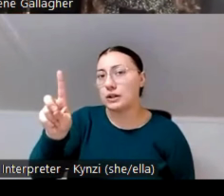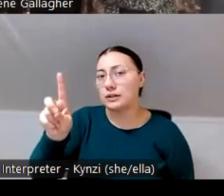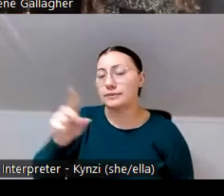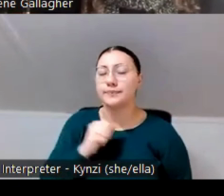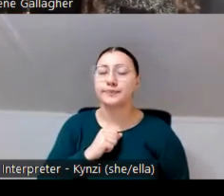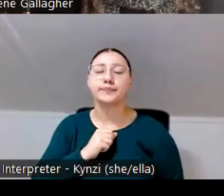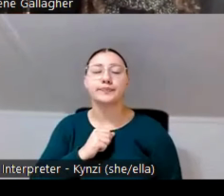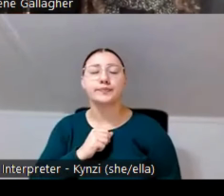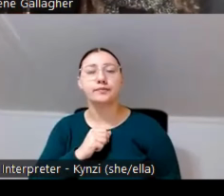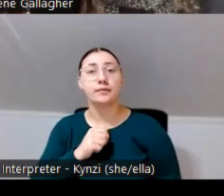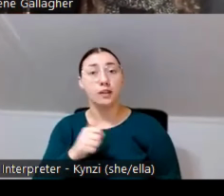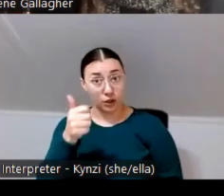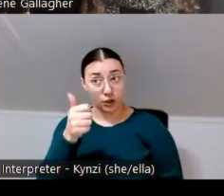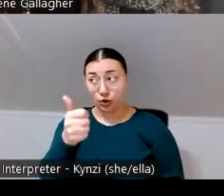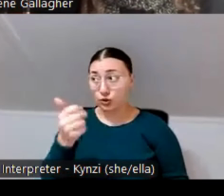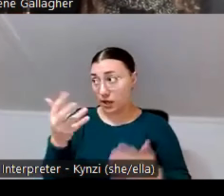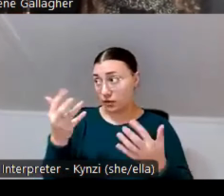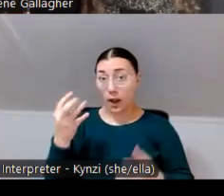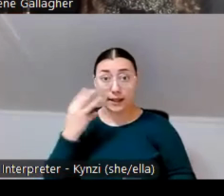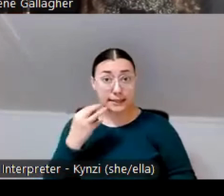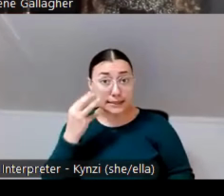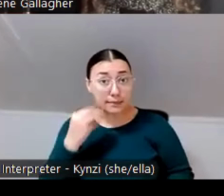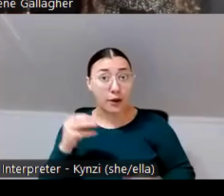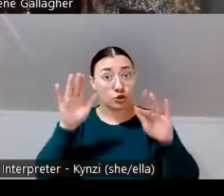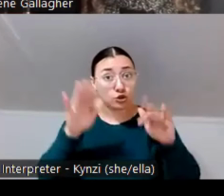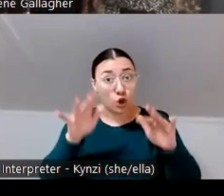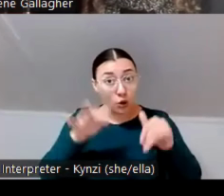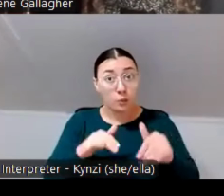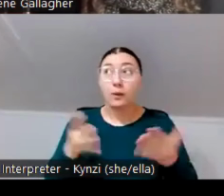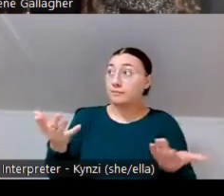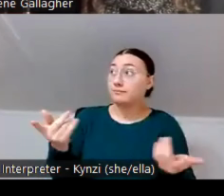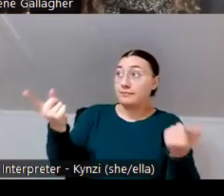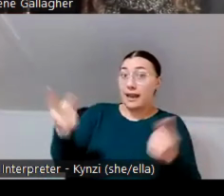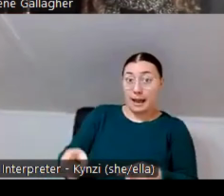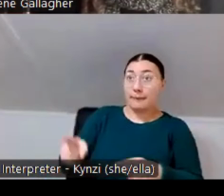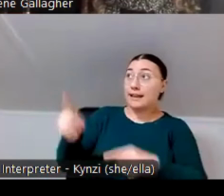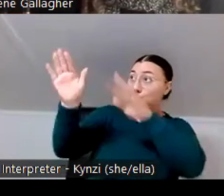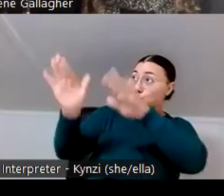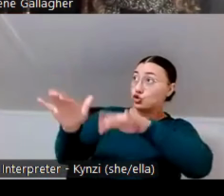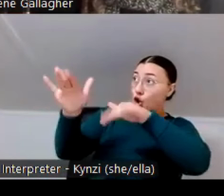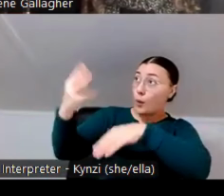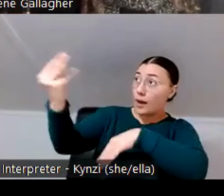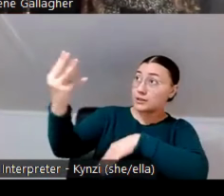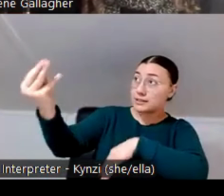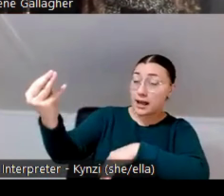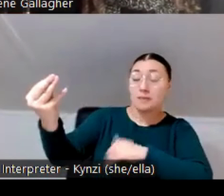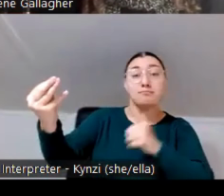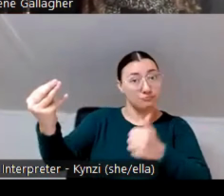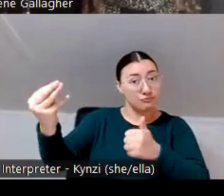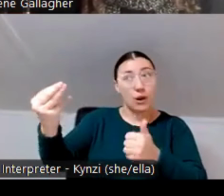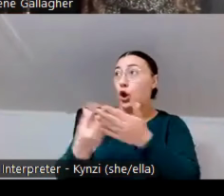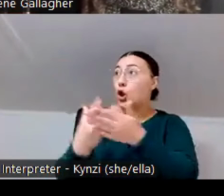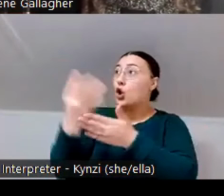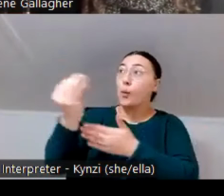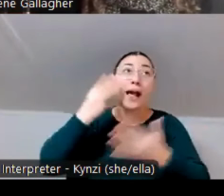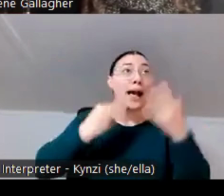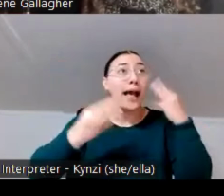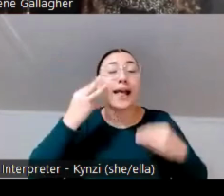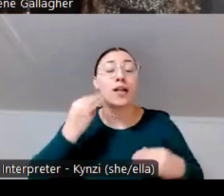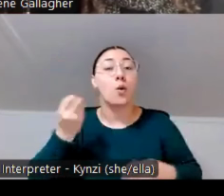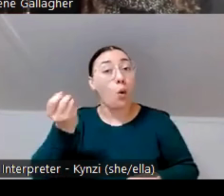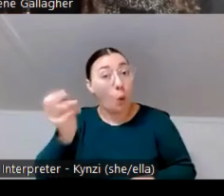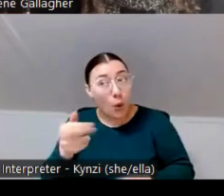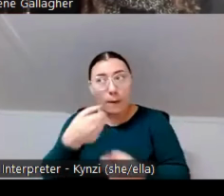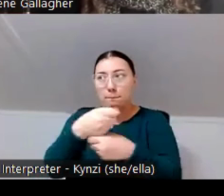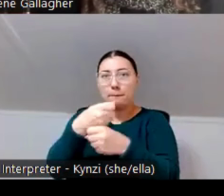To experience the snow, you could go outside on a snowy day, or you could bring the snow to you. Put some snow in a dishpan